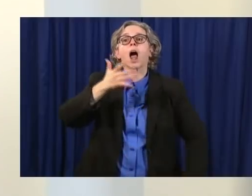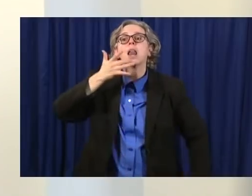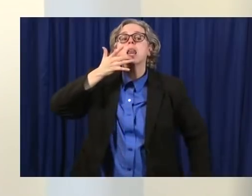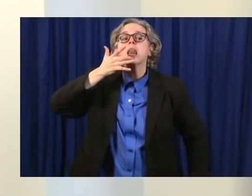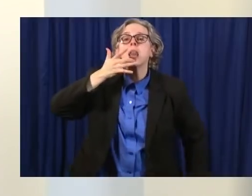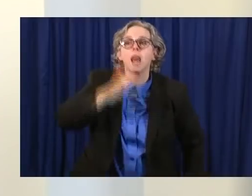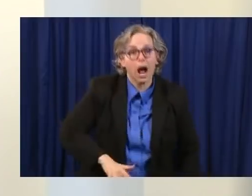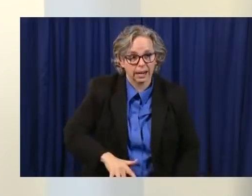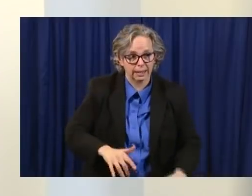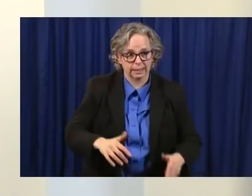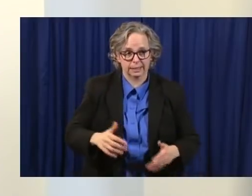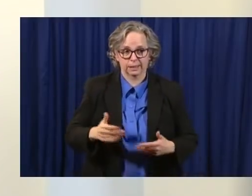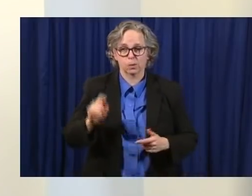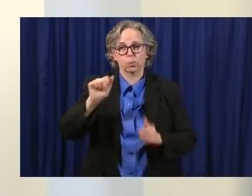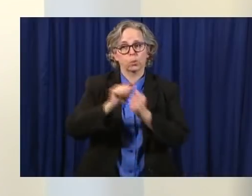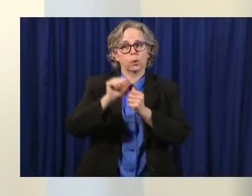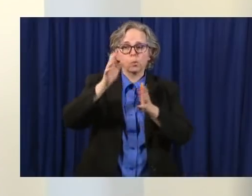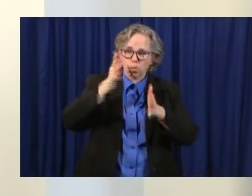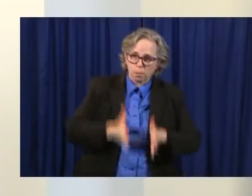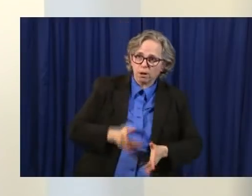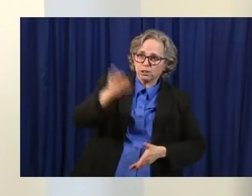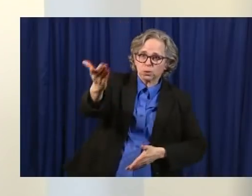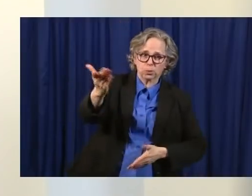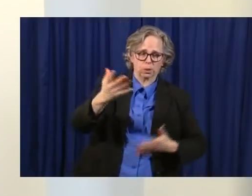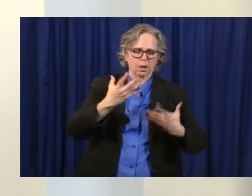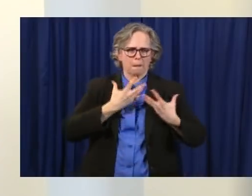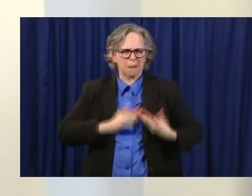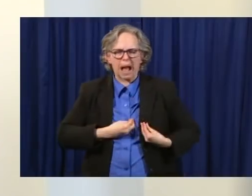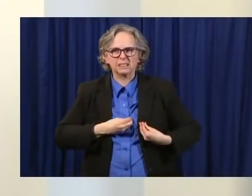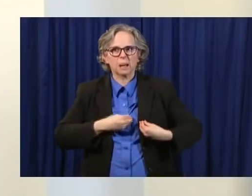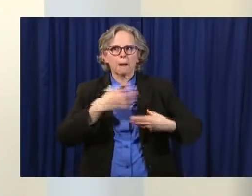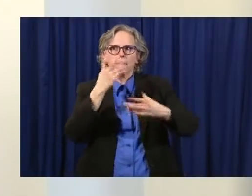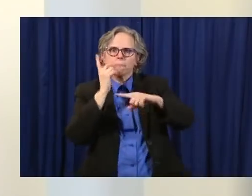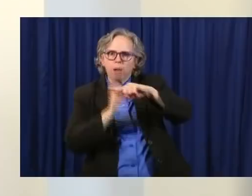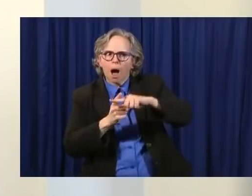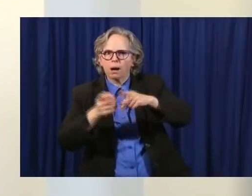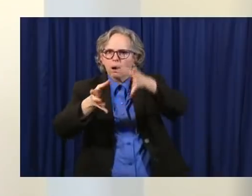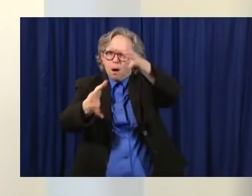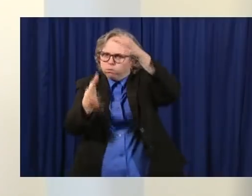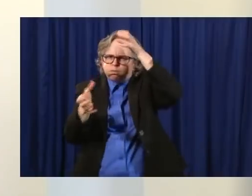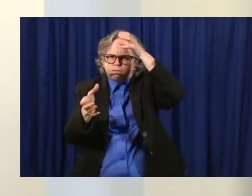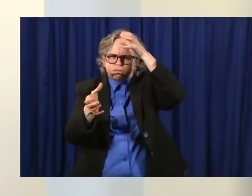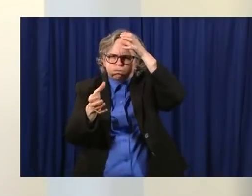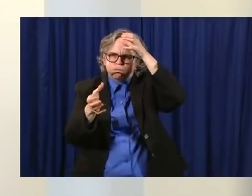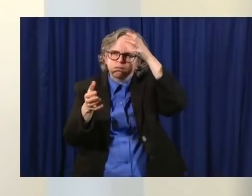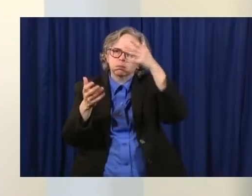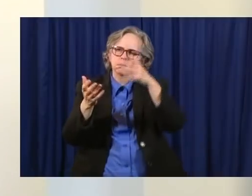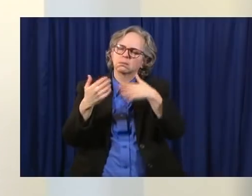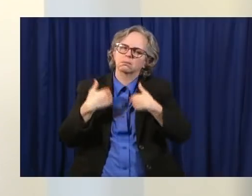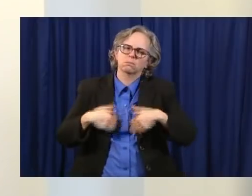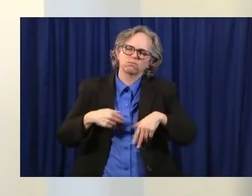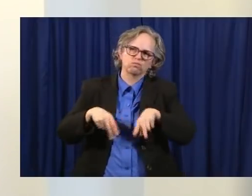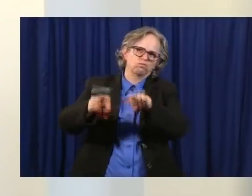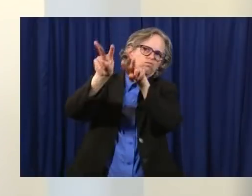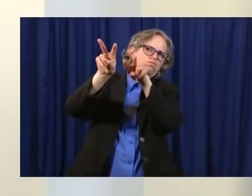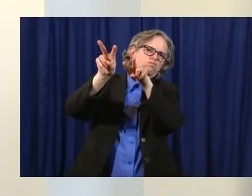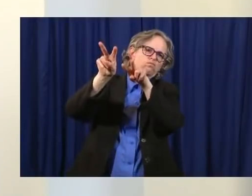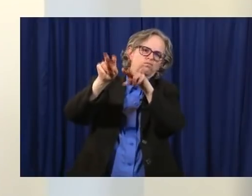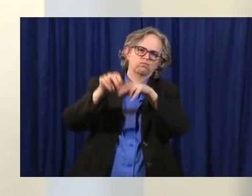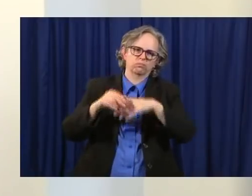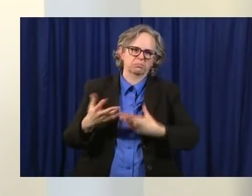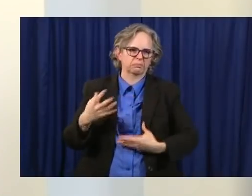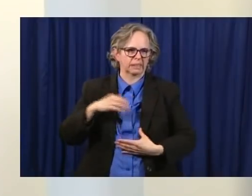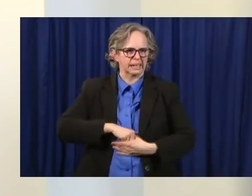compassionate about everyone from the staff to the prisoners, and I've seen that in her before there was ever COVID,